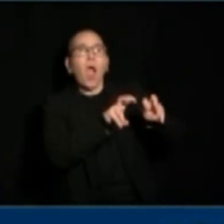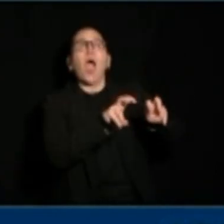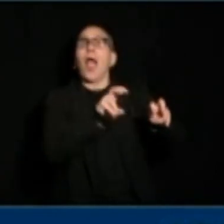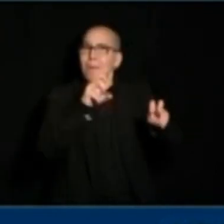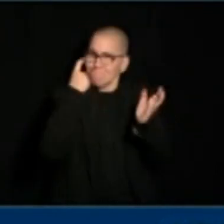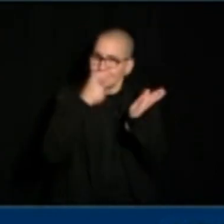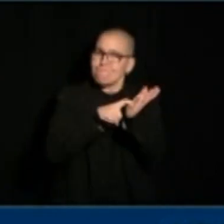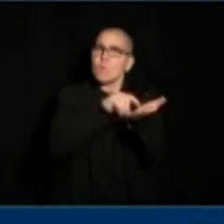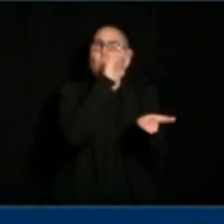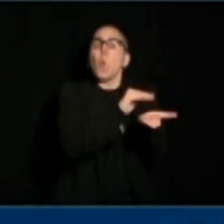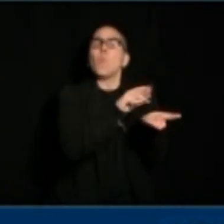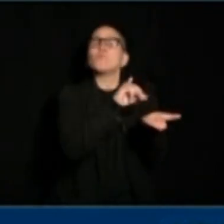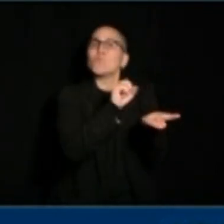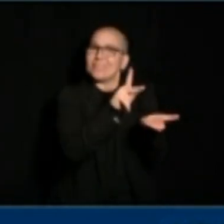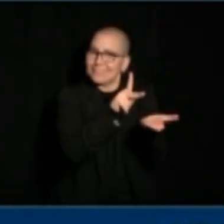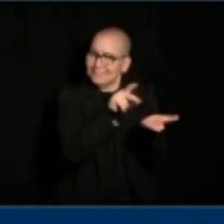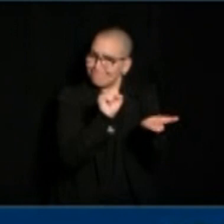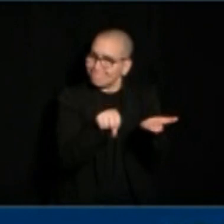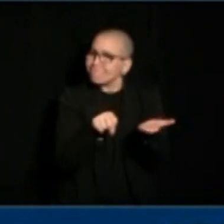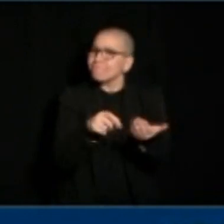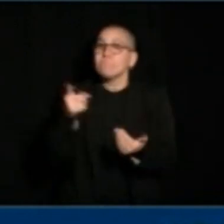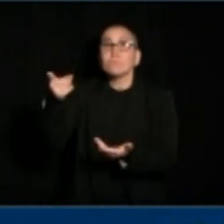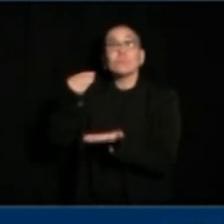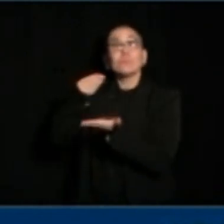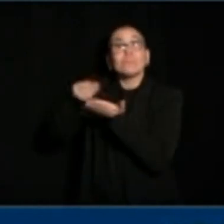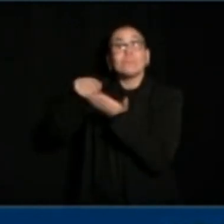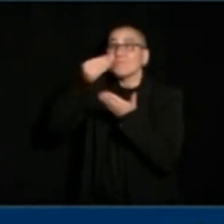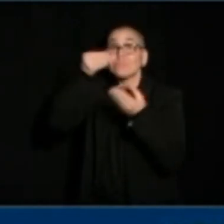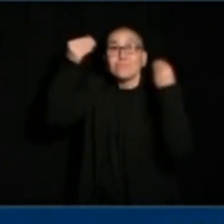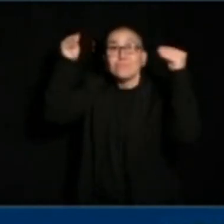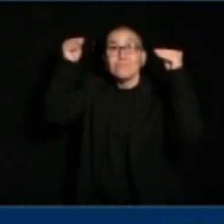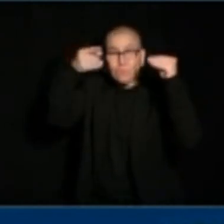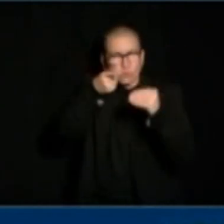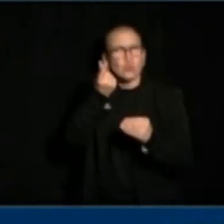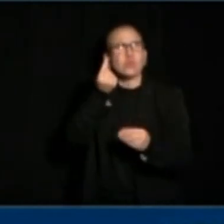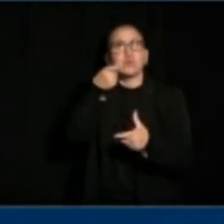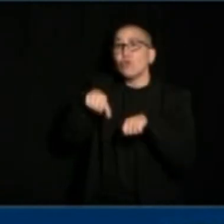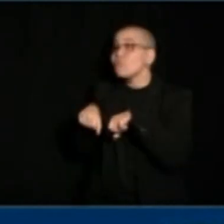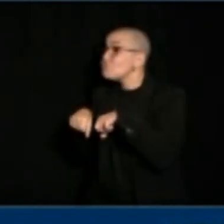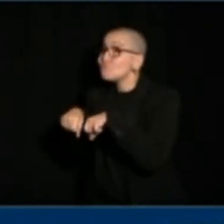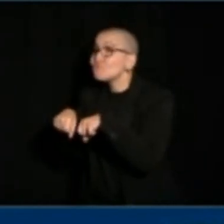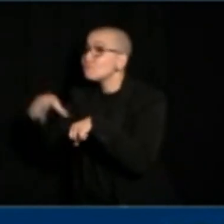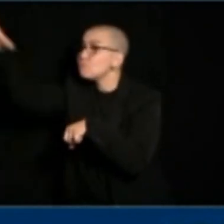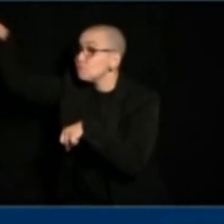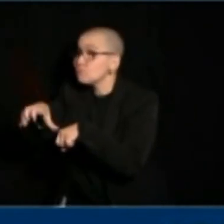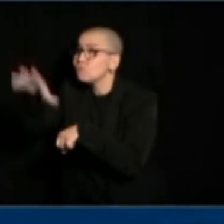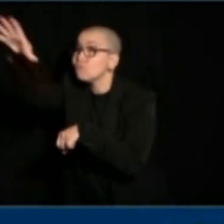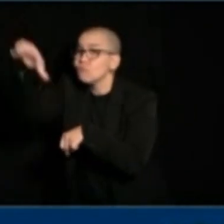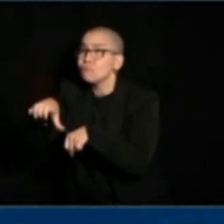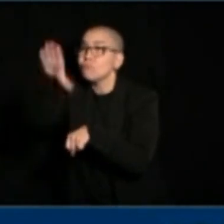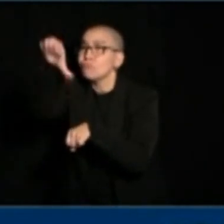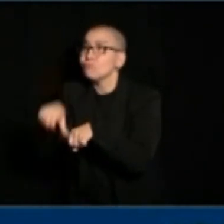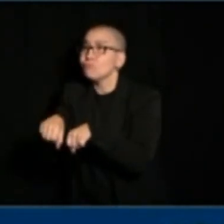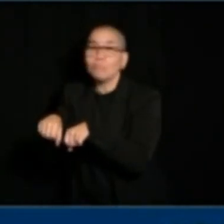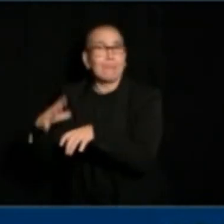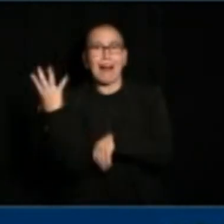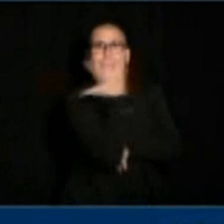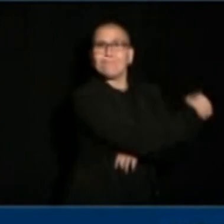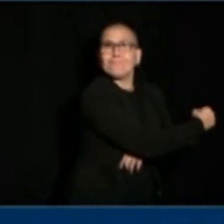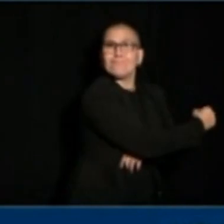spread. Same thing with shopping and retail. If you make it quick, you don't congregate together, you use social distancing, you wear a